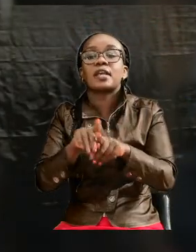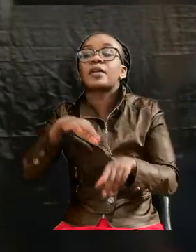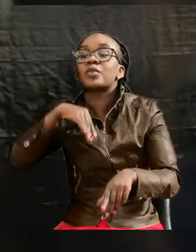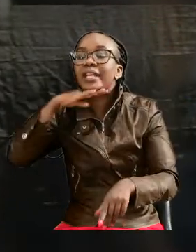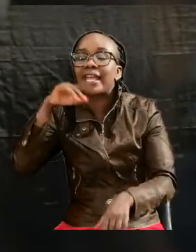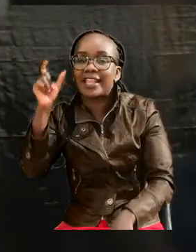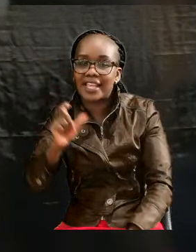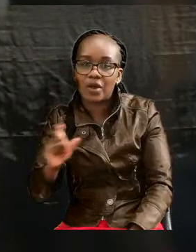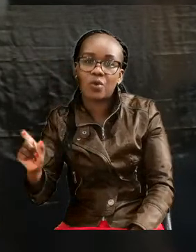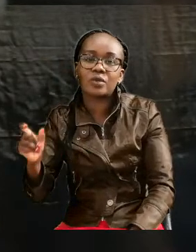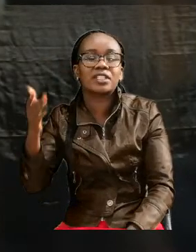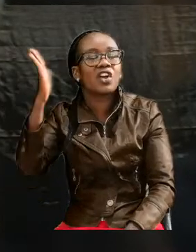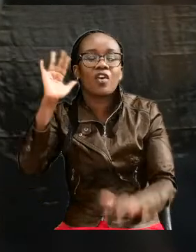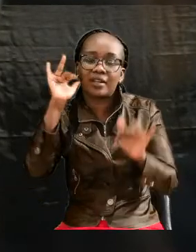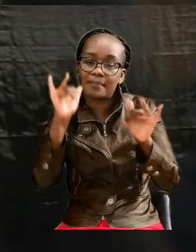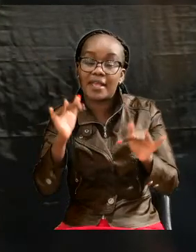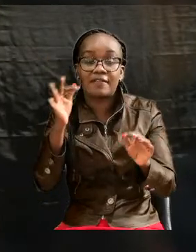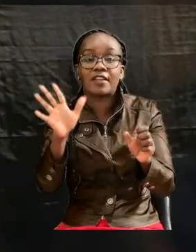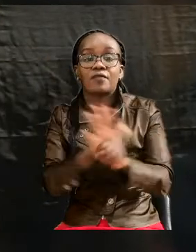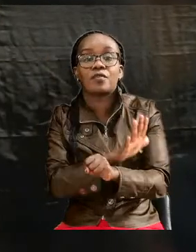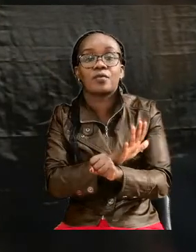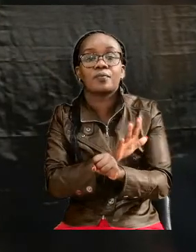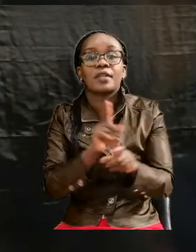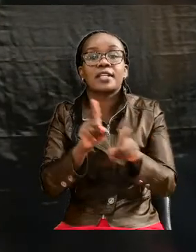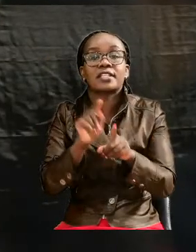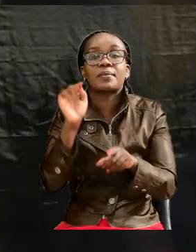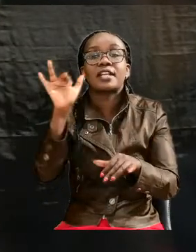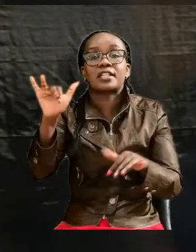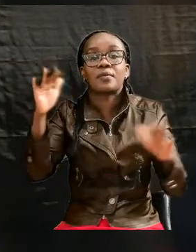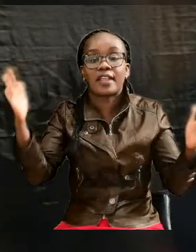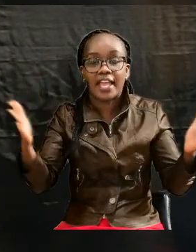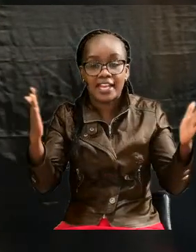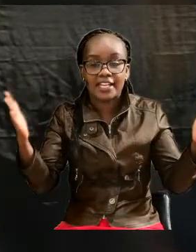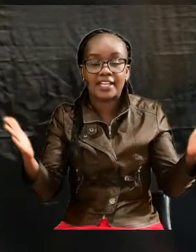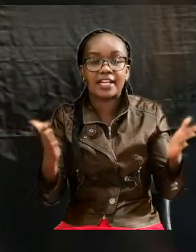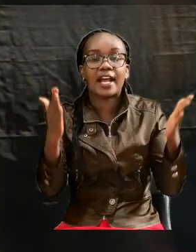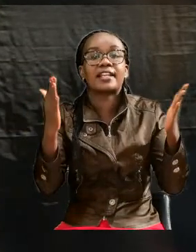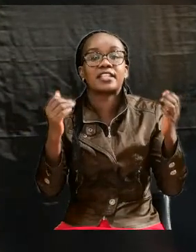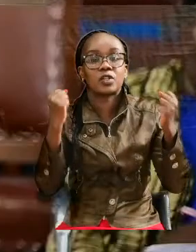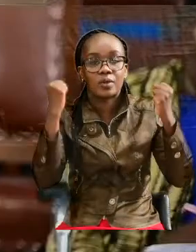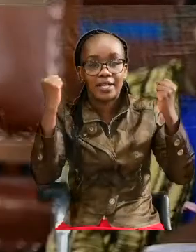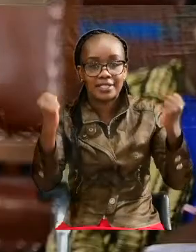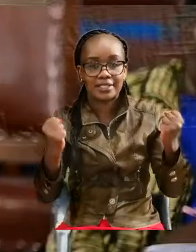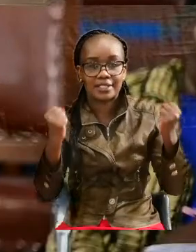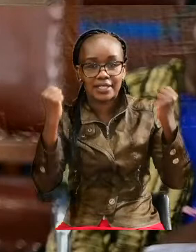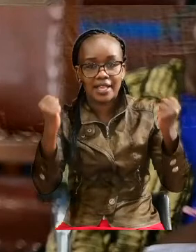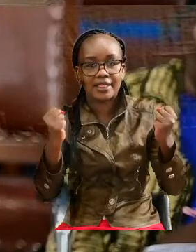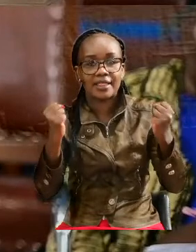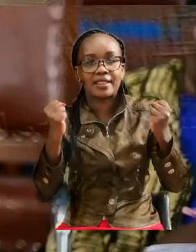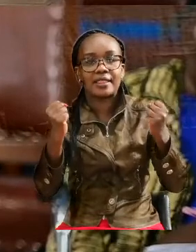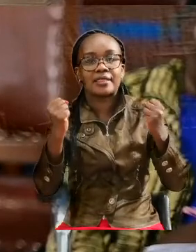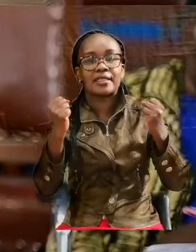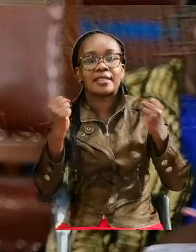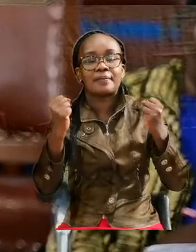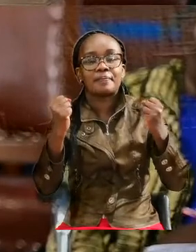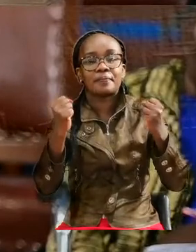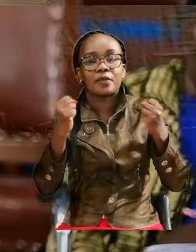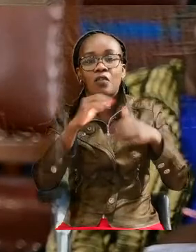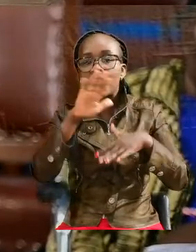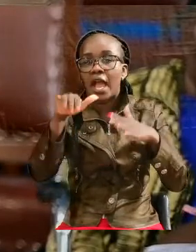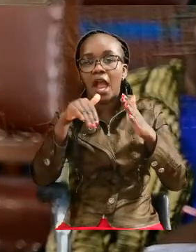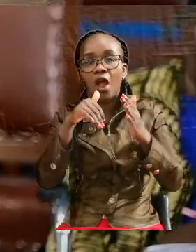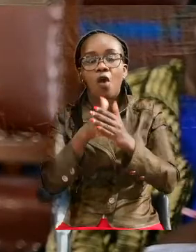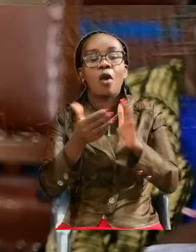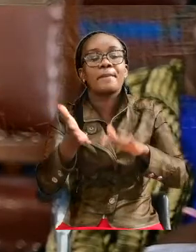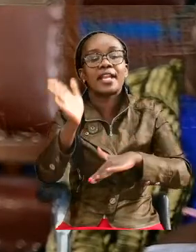cross. Timothy is encouraged to grow and strengthen the gift of God that we have all been